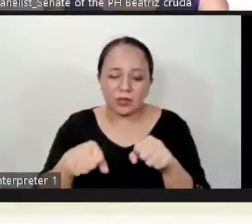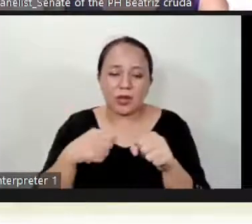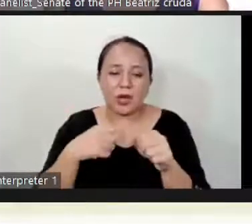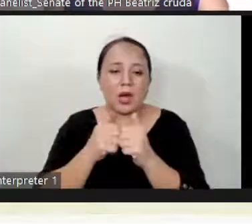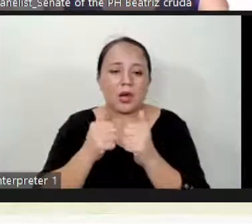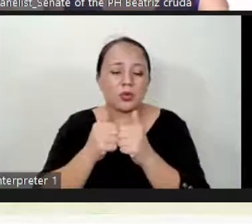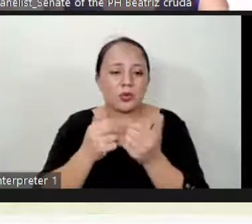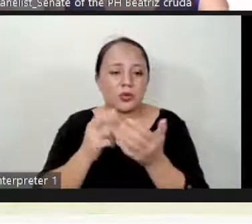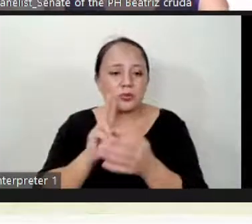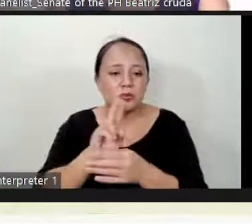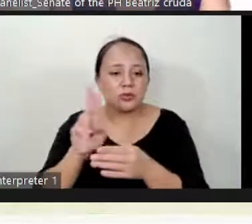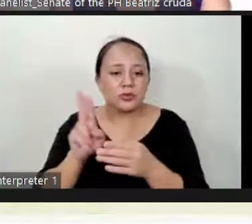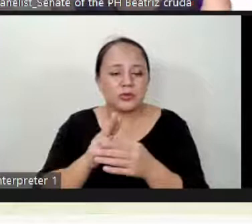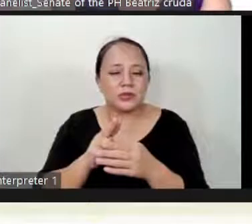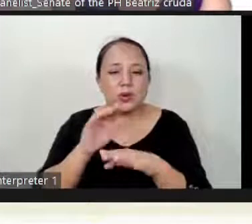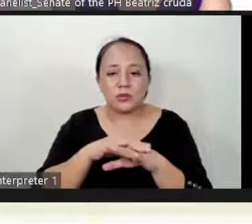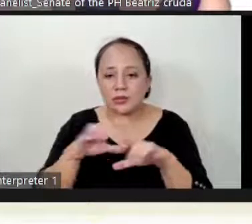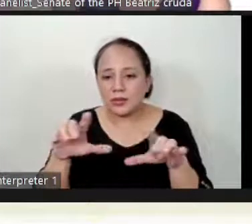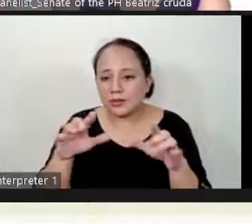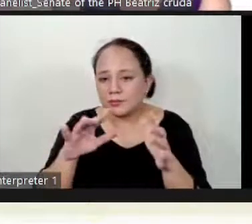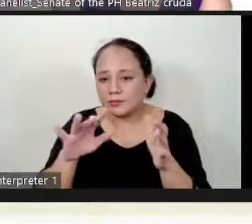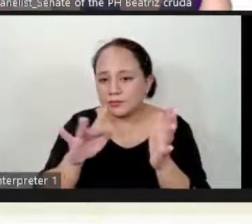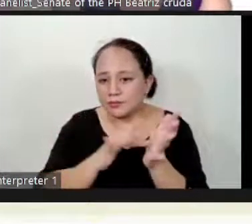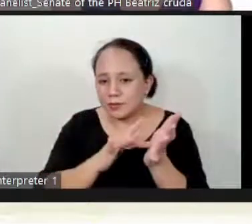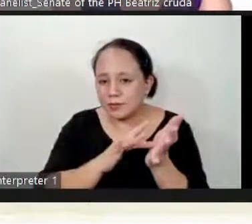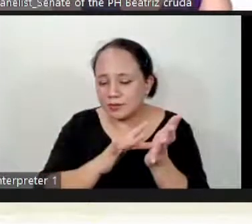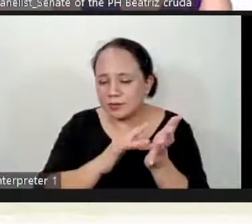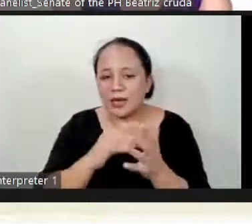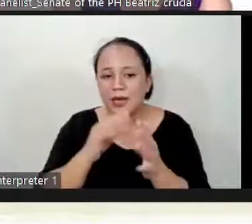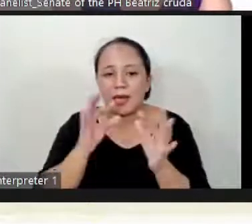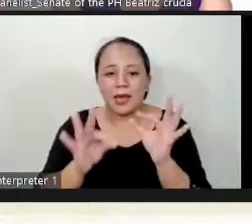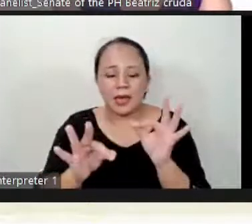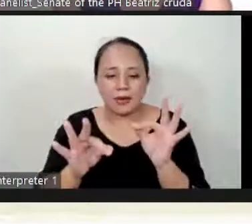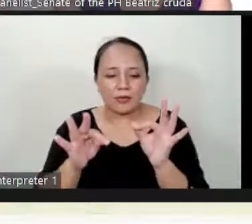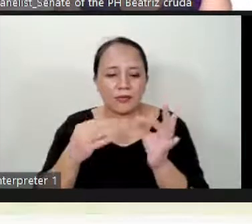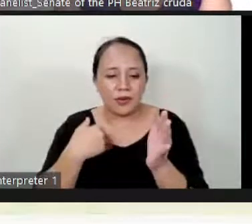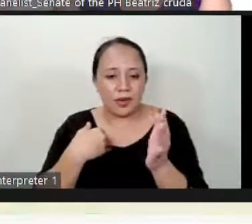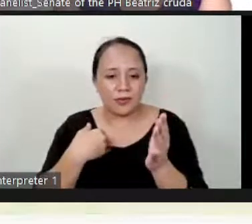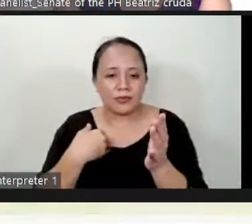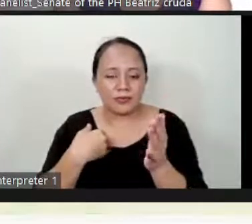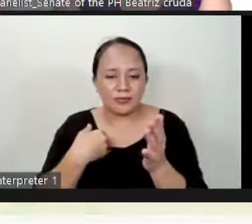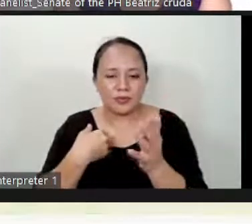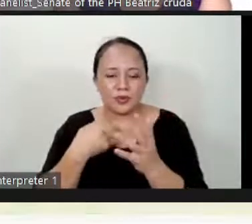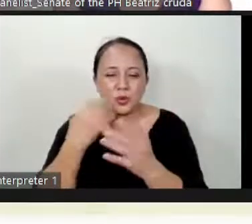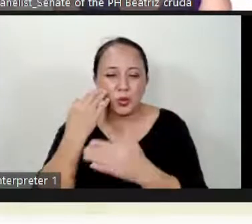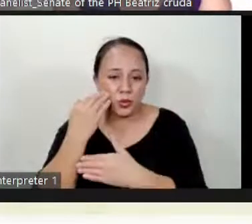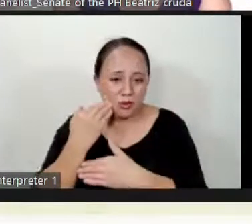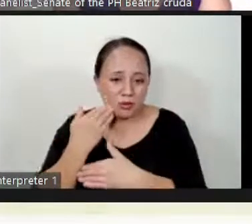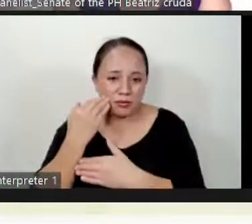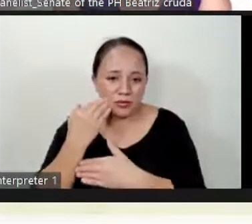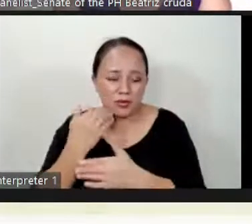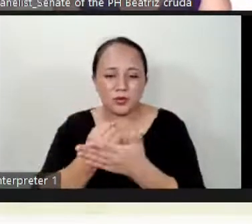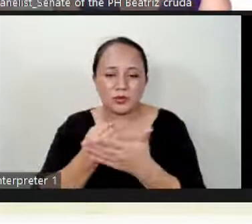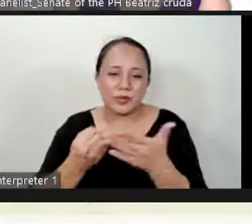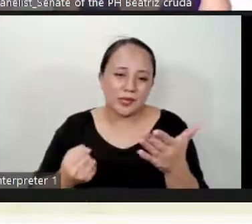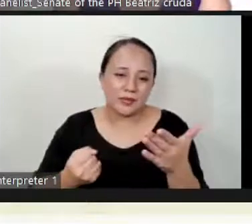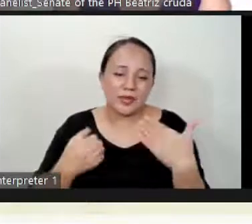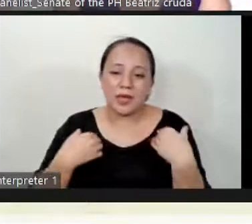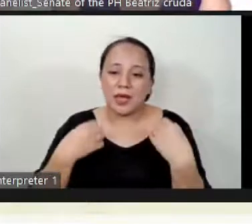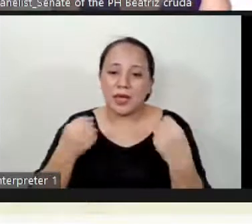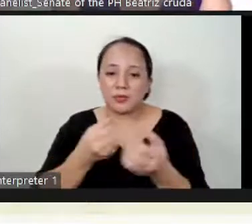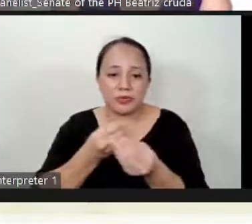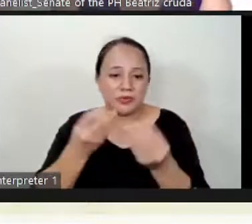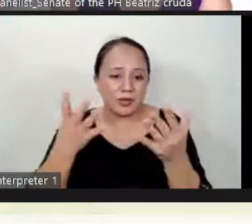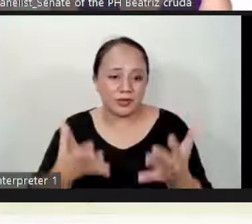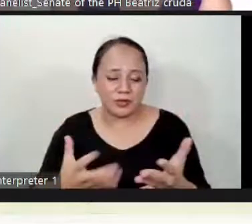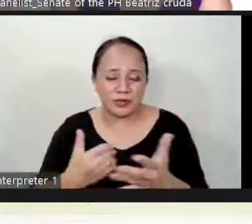we maximize telemed if there are very scarce na supply of healthcare providers